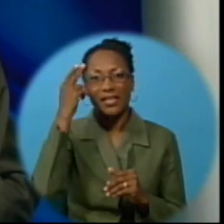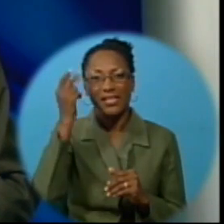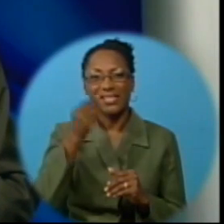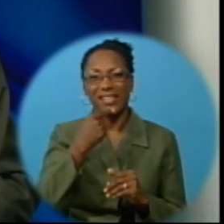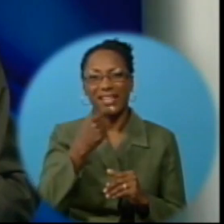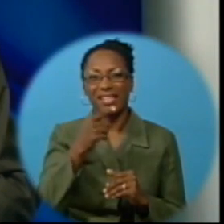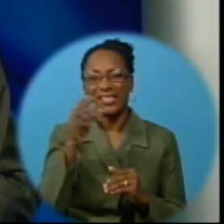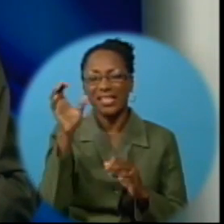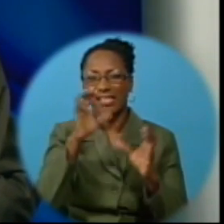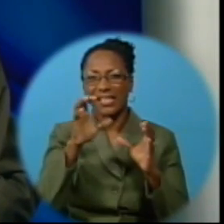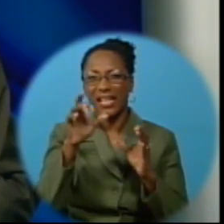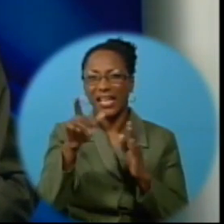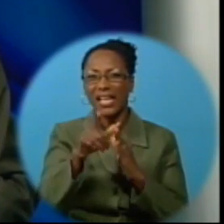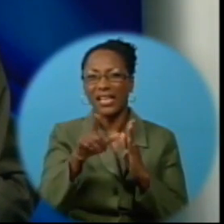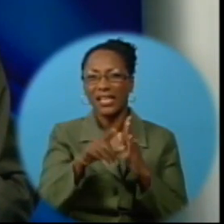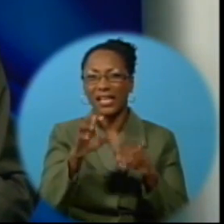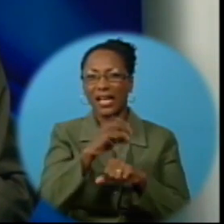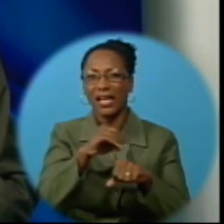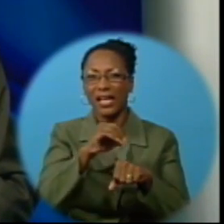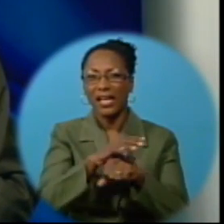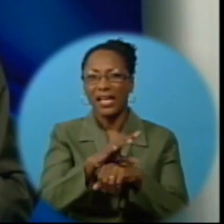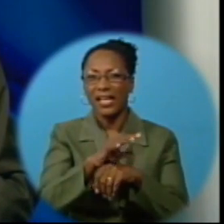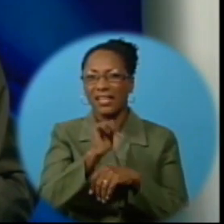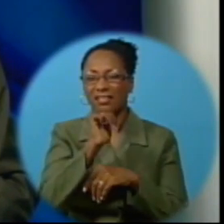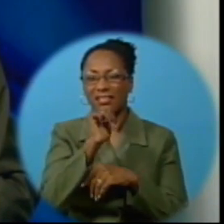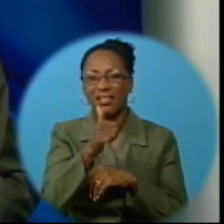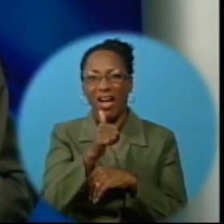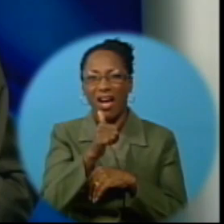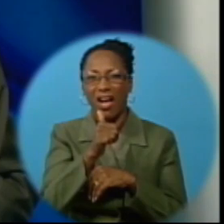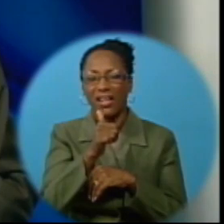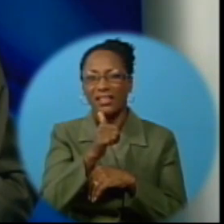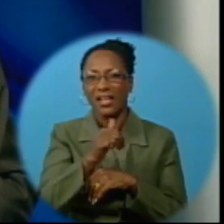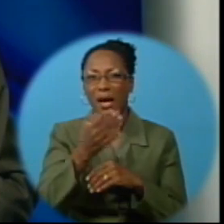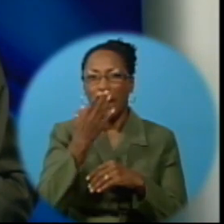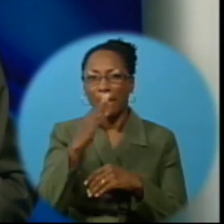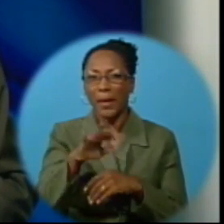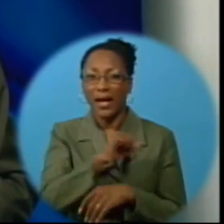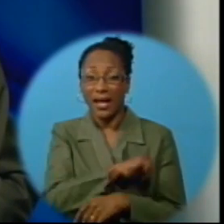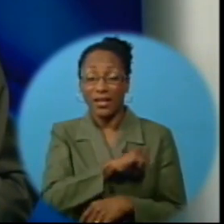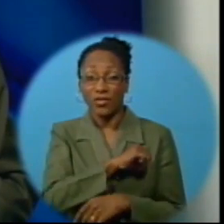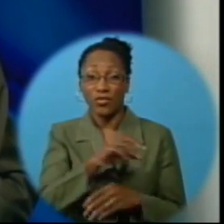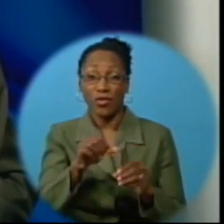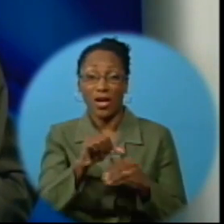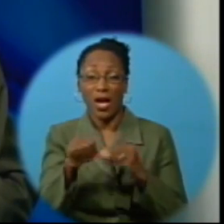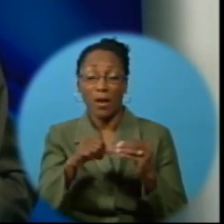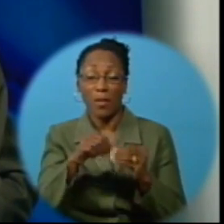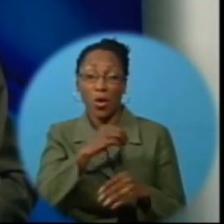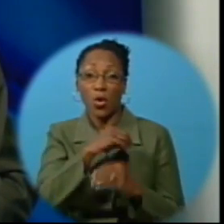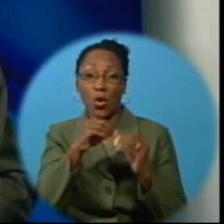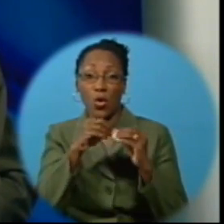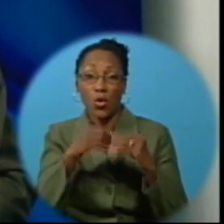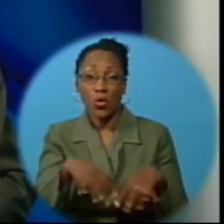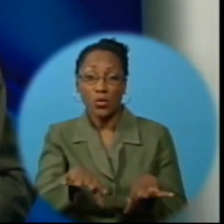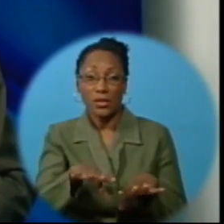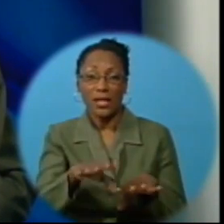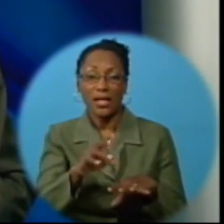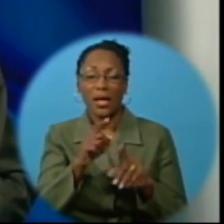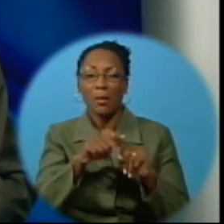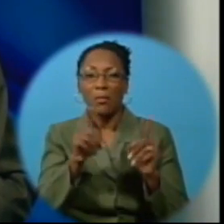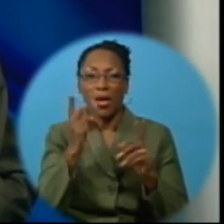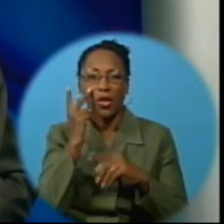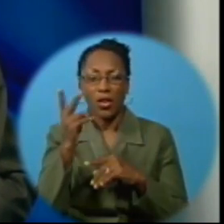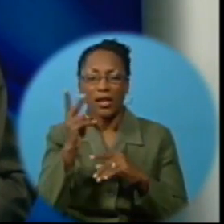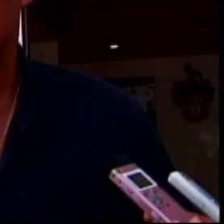says seeking legal advice isn't sour grapes about losing to Maple, but instead about looking for the bigger picture.